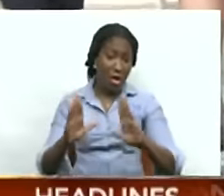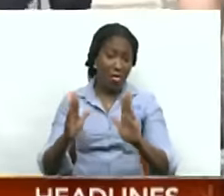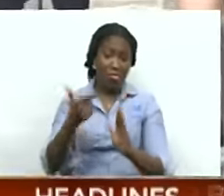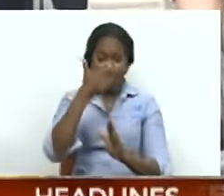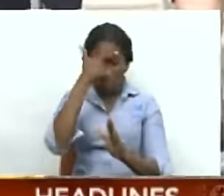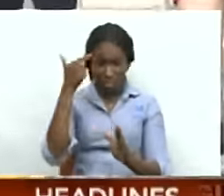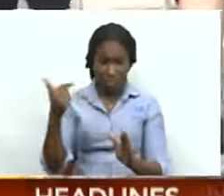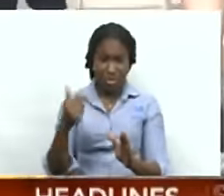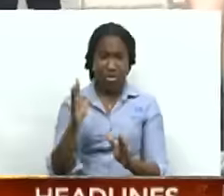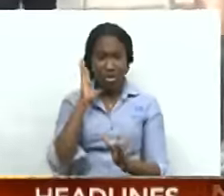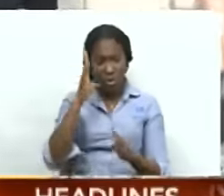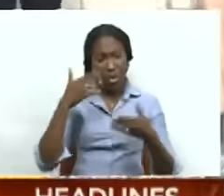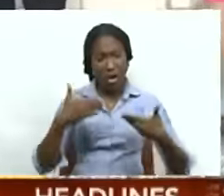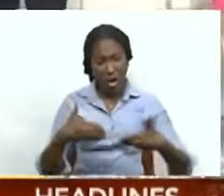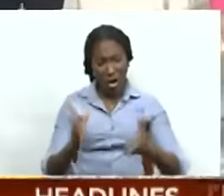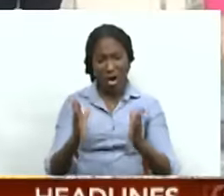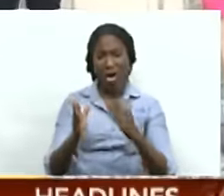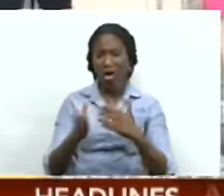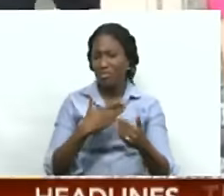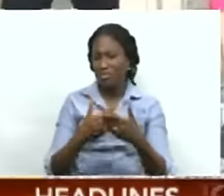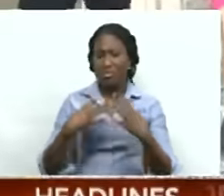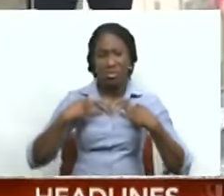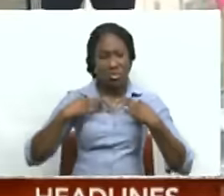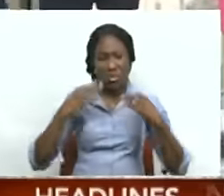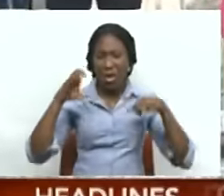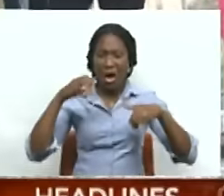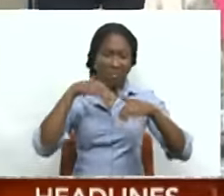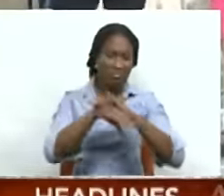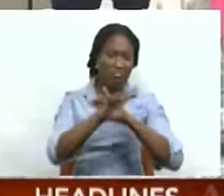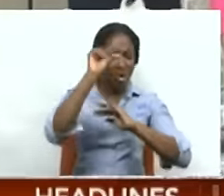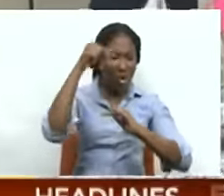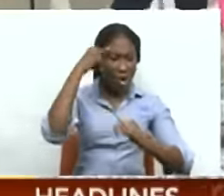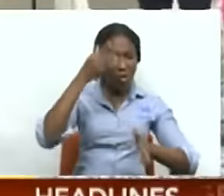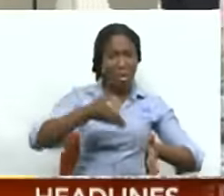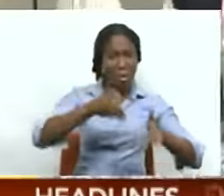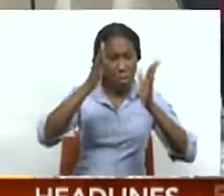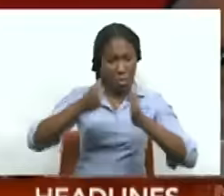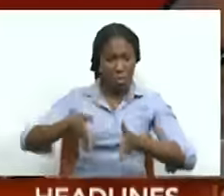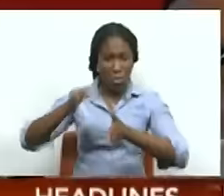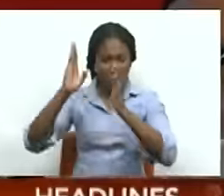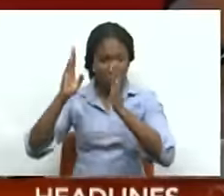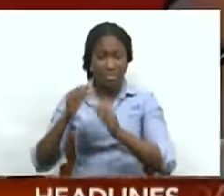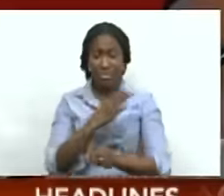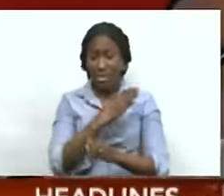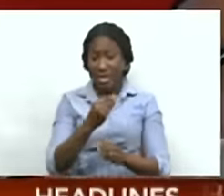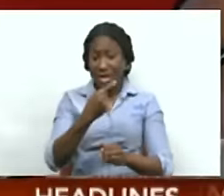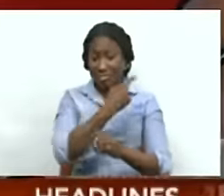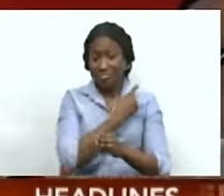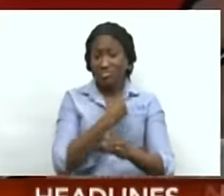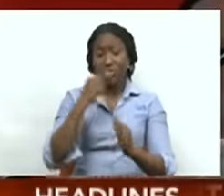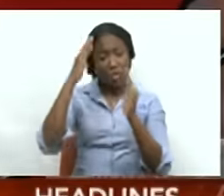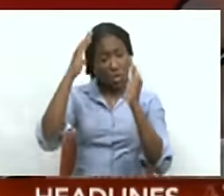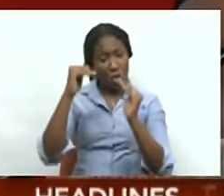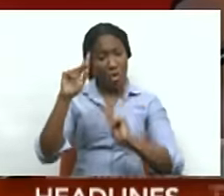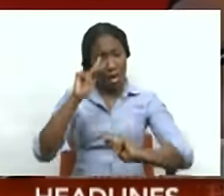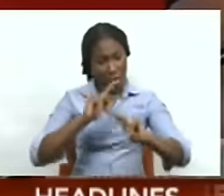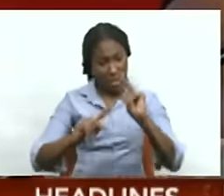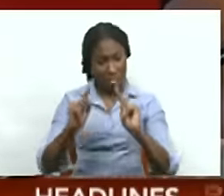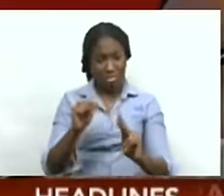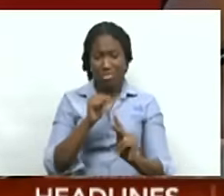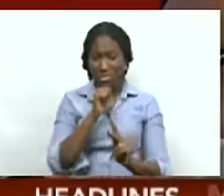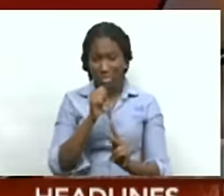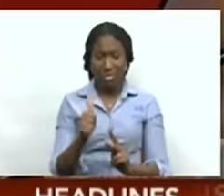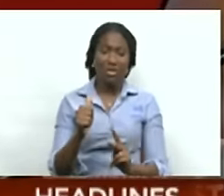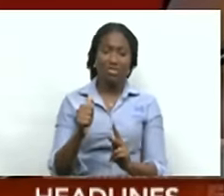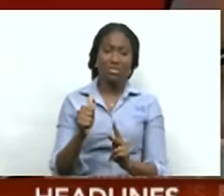And Minister of Public Utilities Alison West is also hoping people don't abuse the policy. What we're asking you not to do is